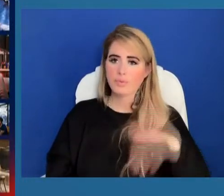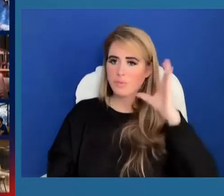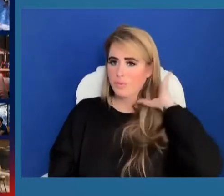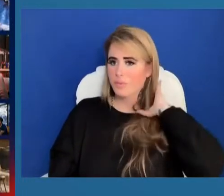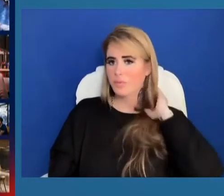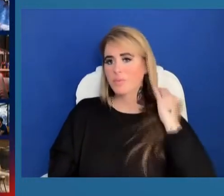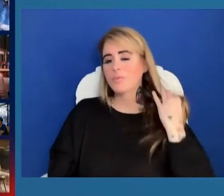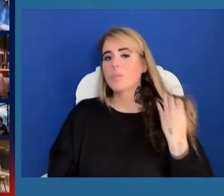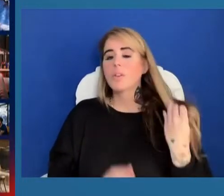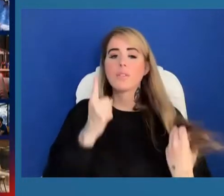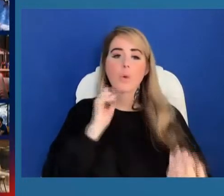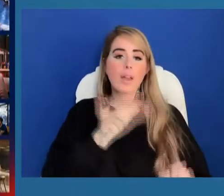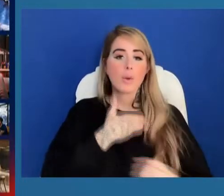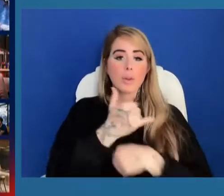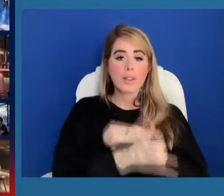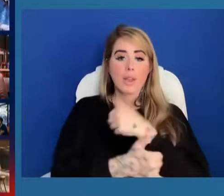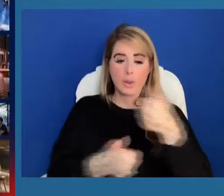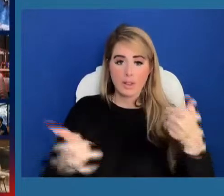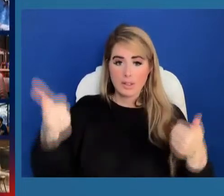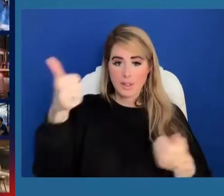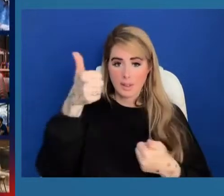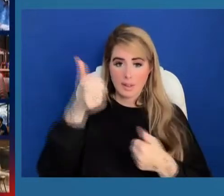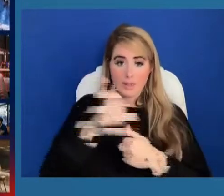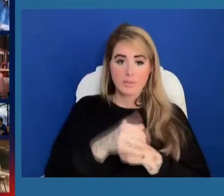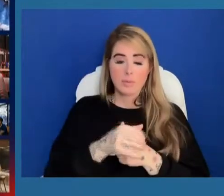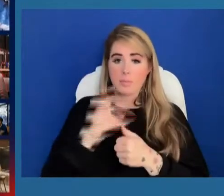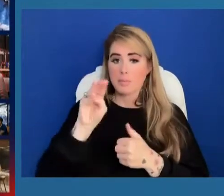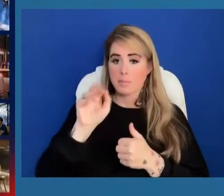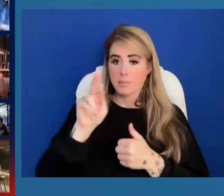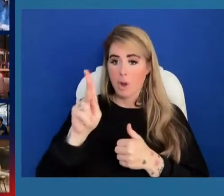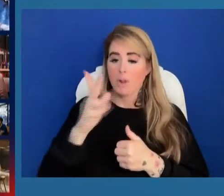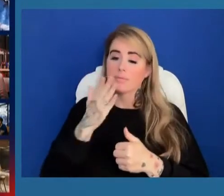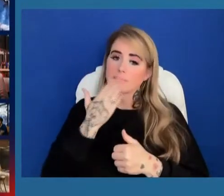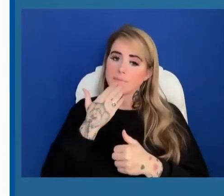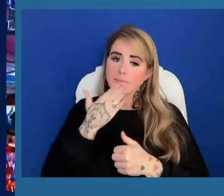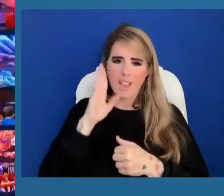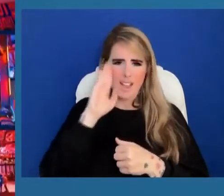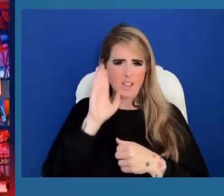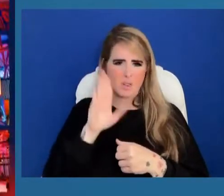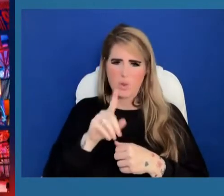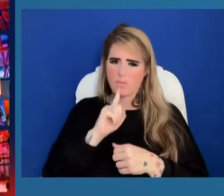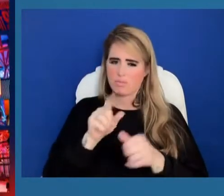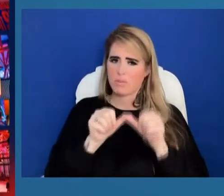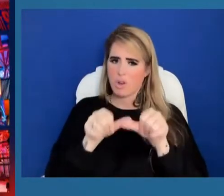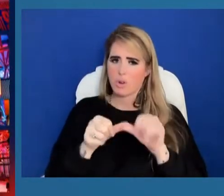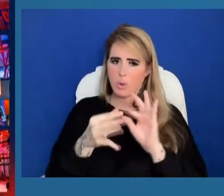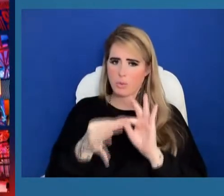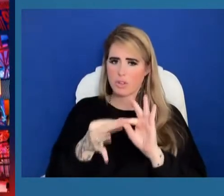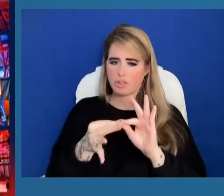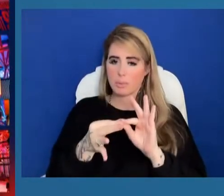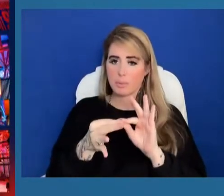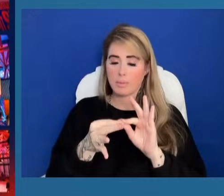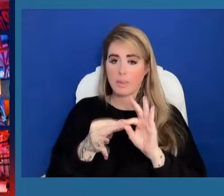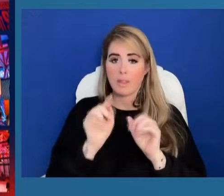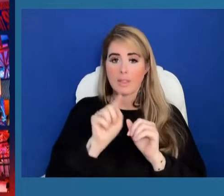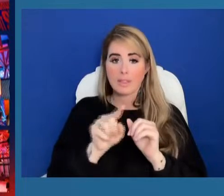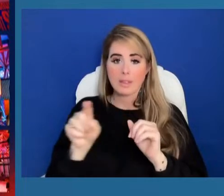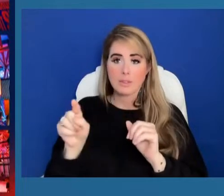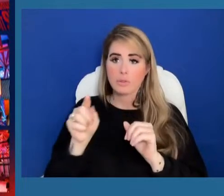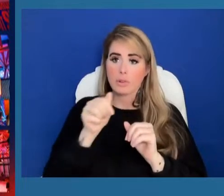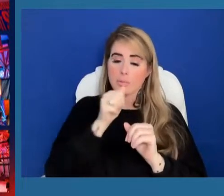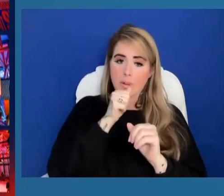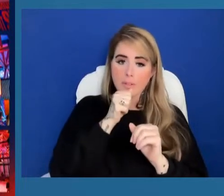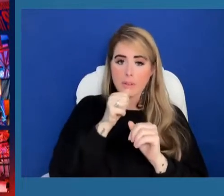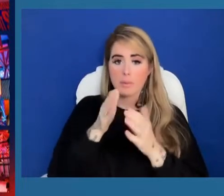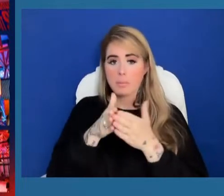And to our county executive, Mark, thank you. I know it's an ongoing relationship, and these are public-private partnerships. That's